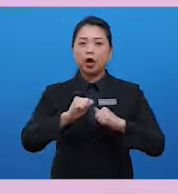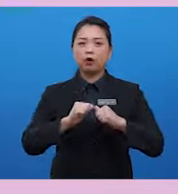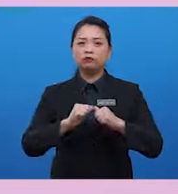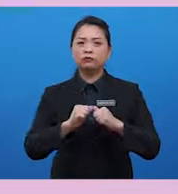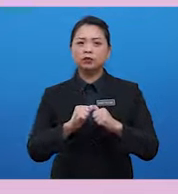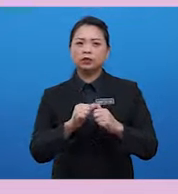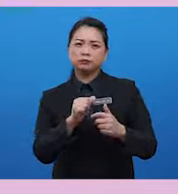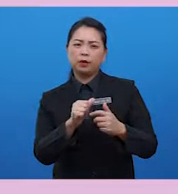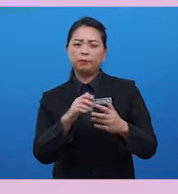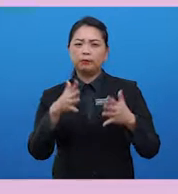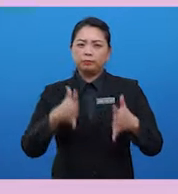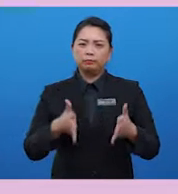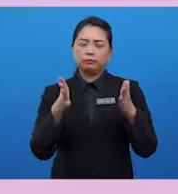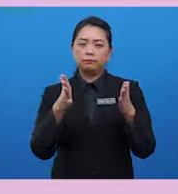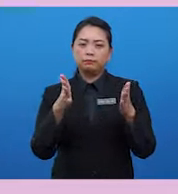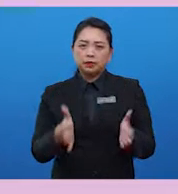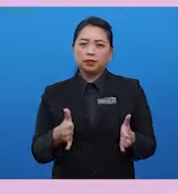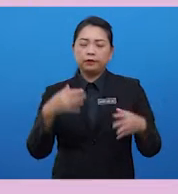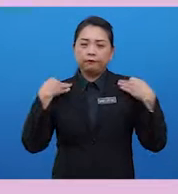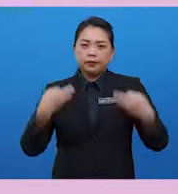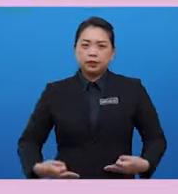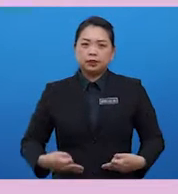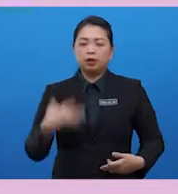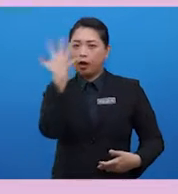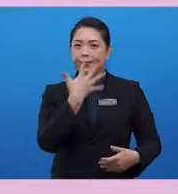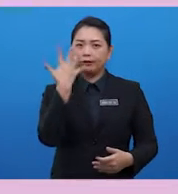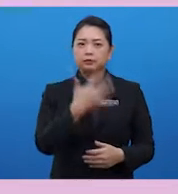a person's physical appearance?